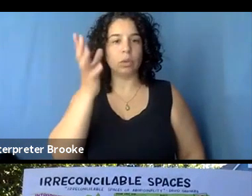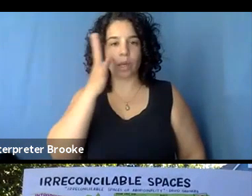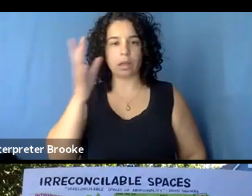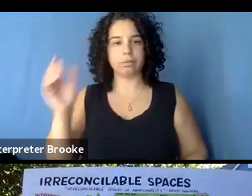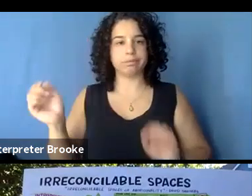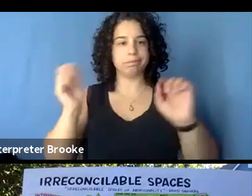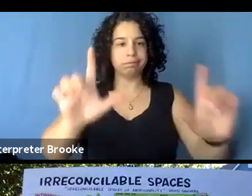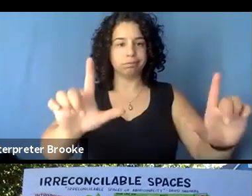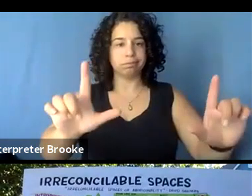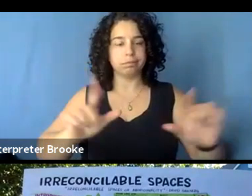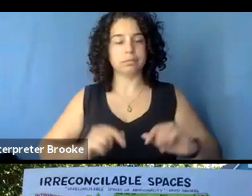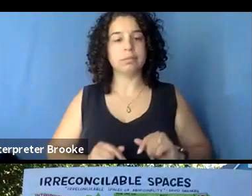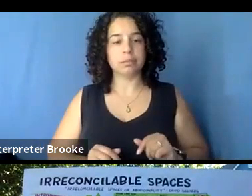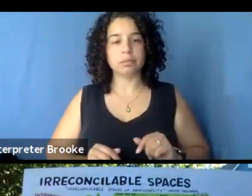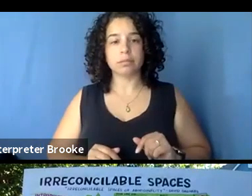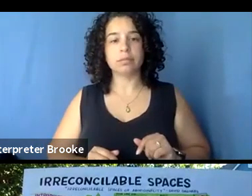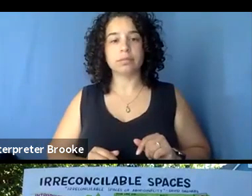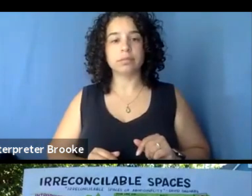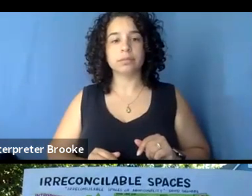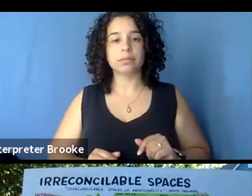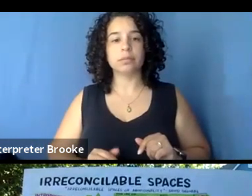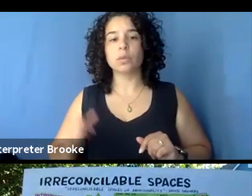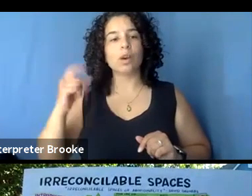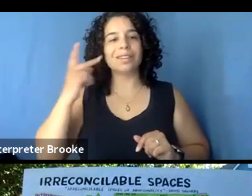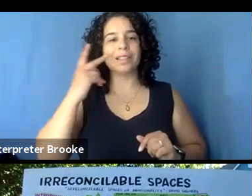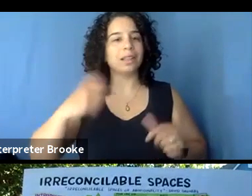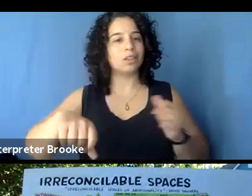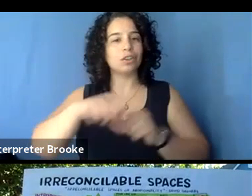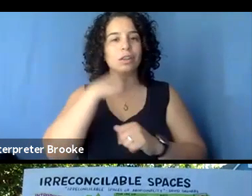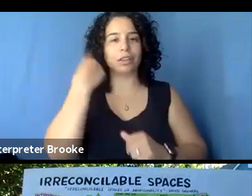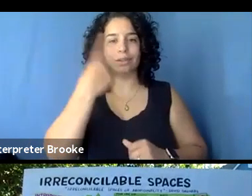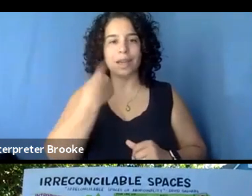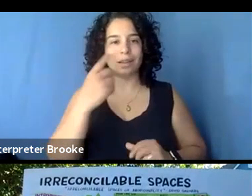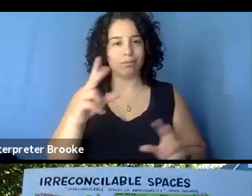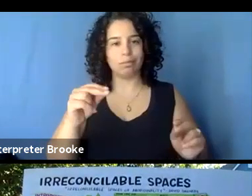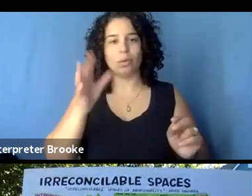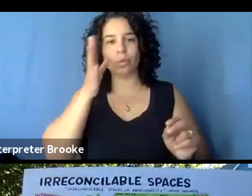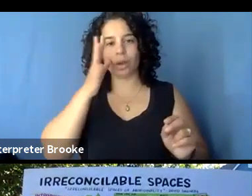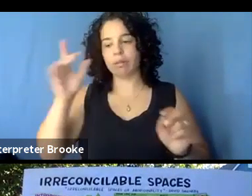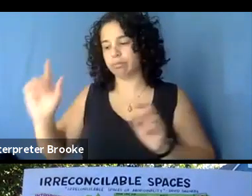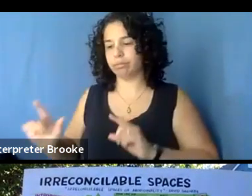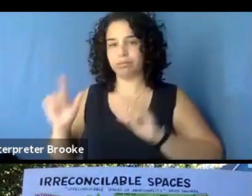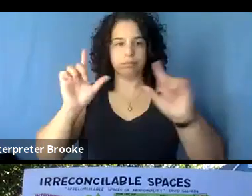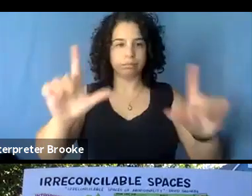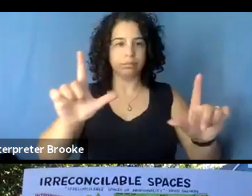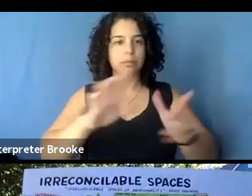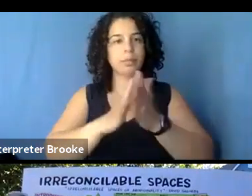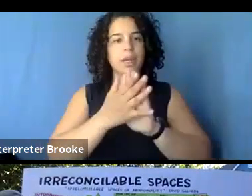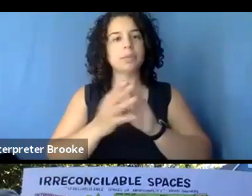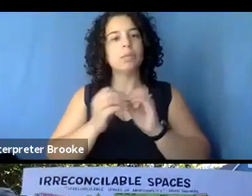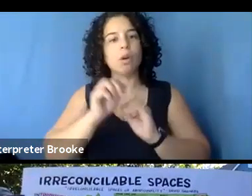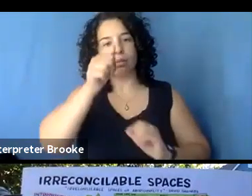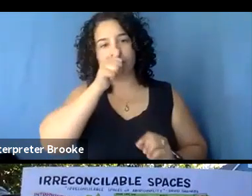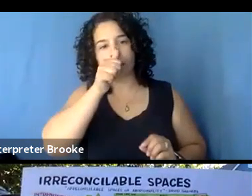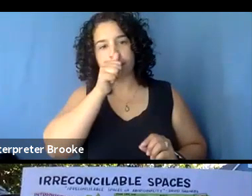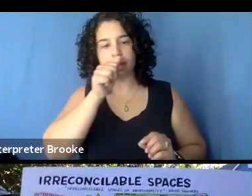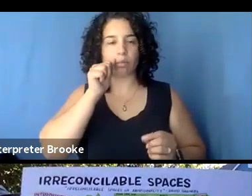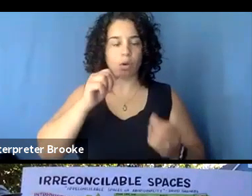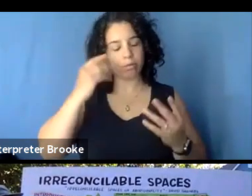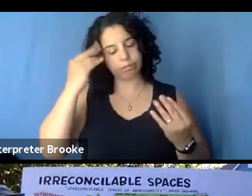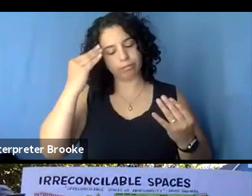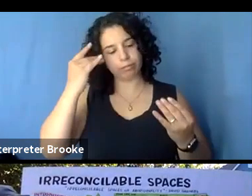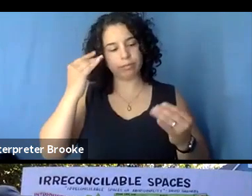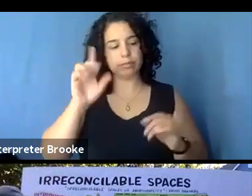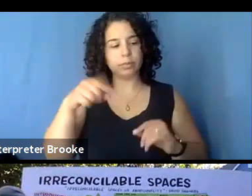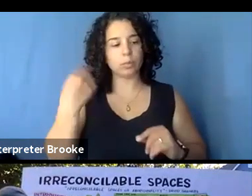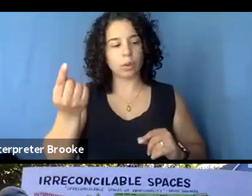us, rather than each other. And so we'll feel very private in that moment. We